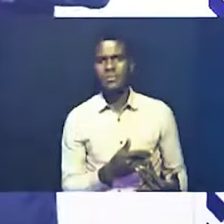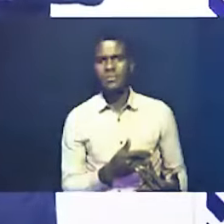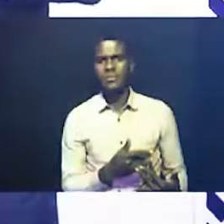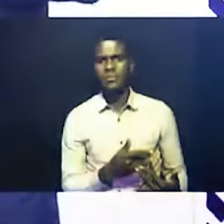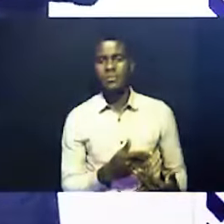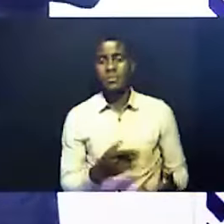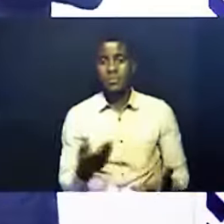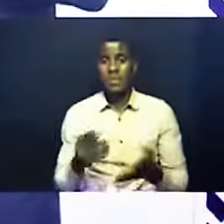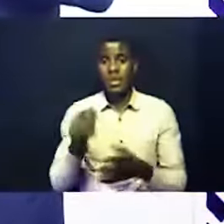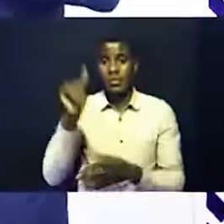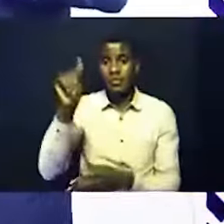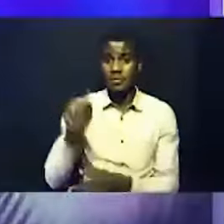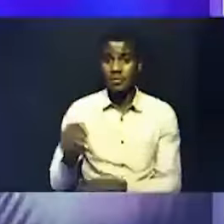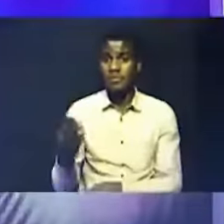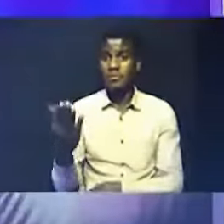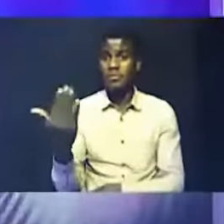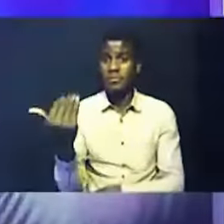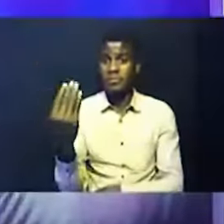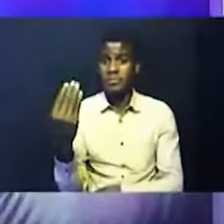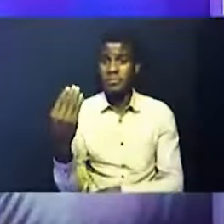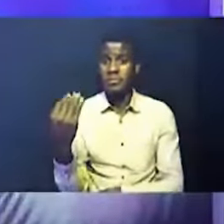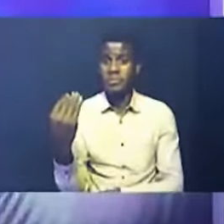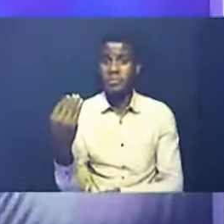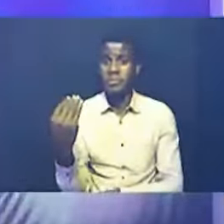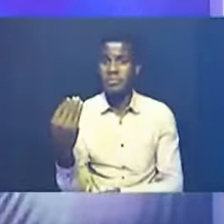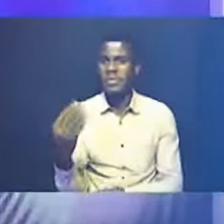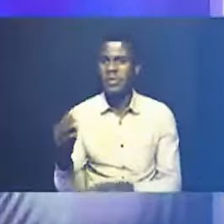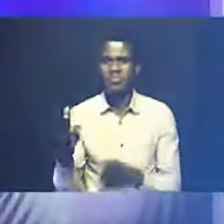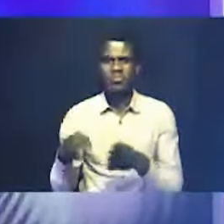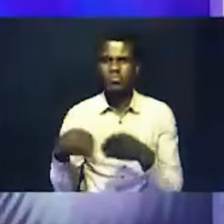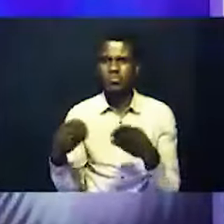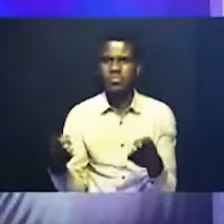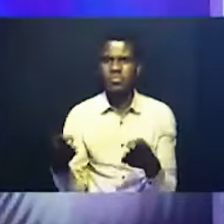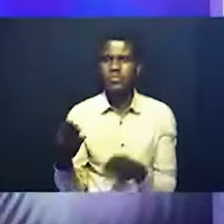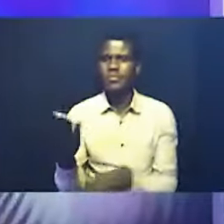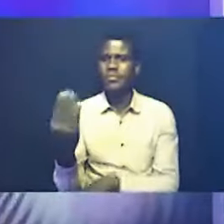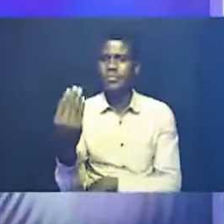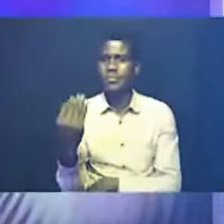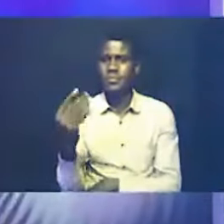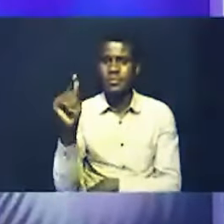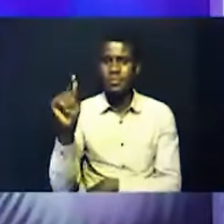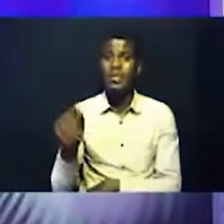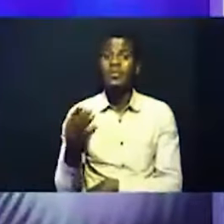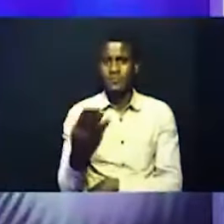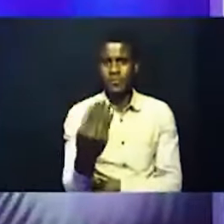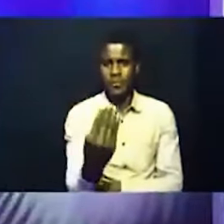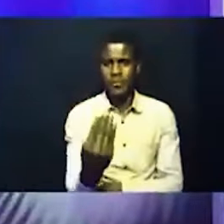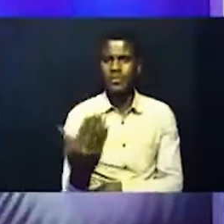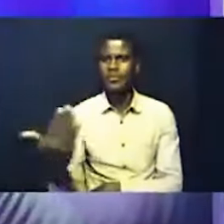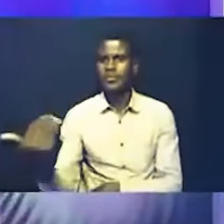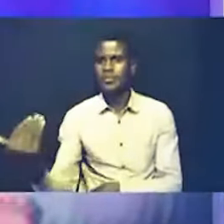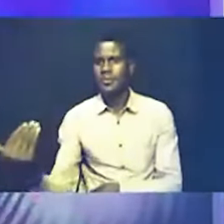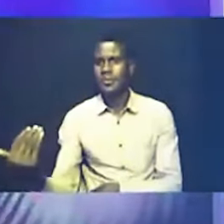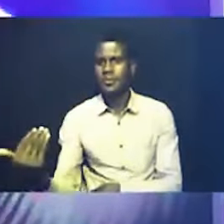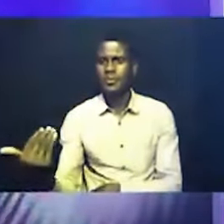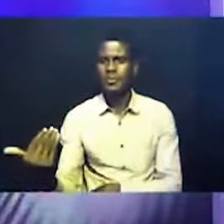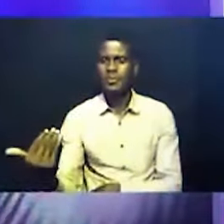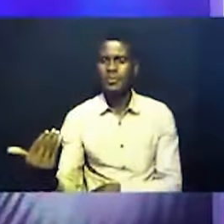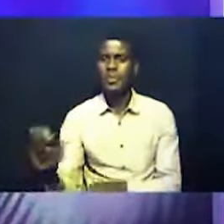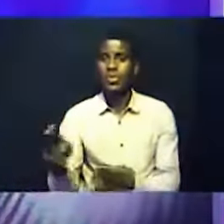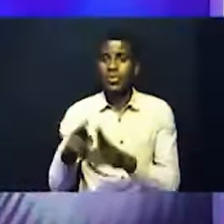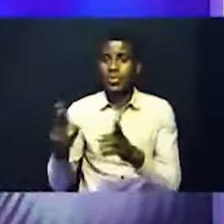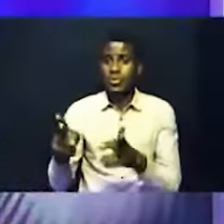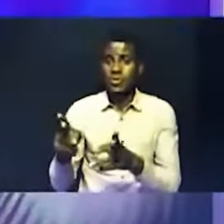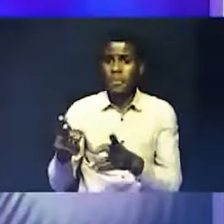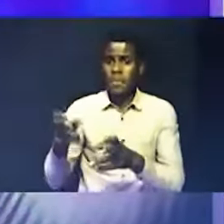but verse 14 is a big one 14 and 15 so Justice is driven